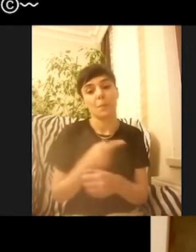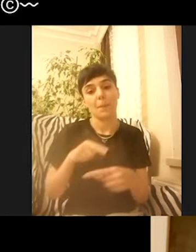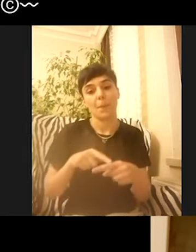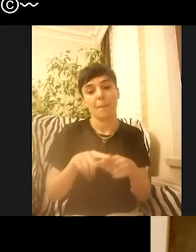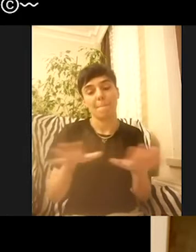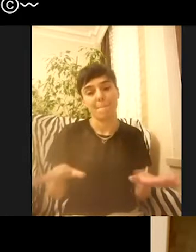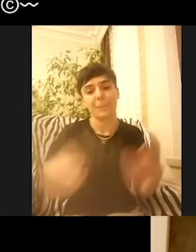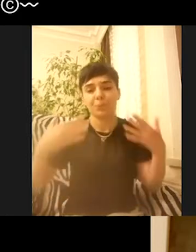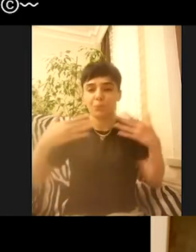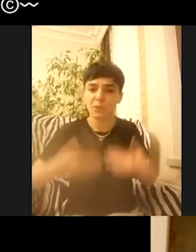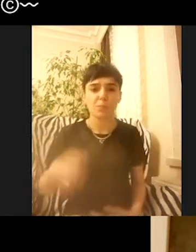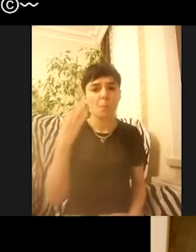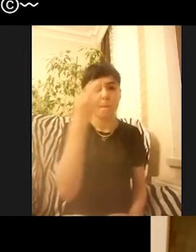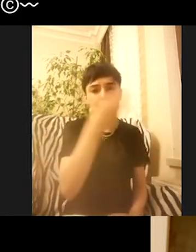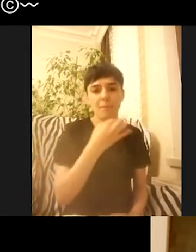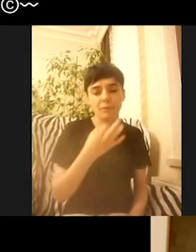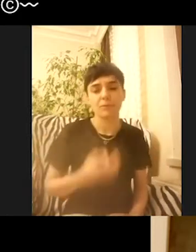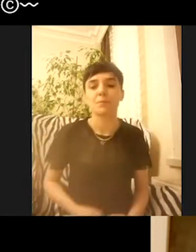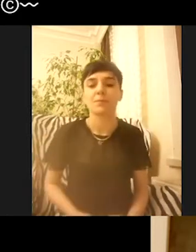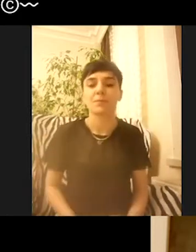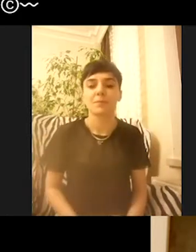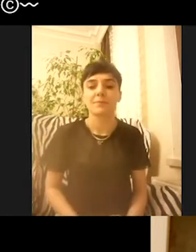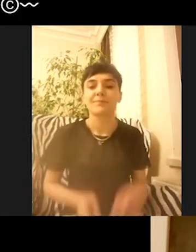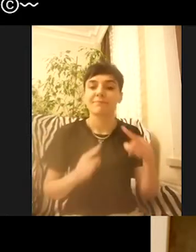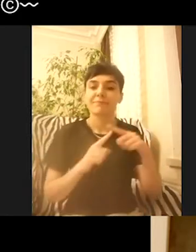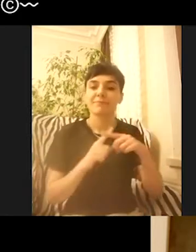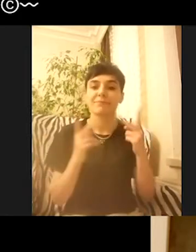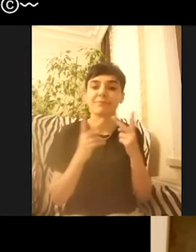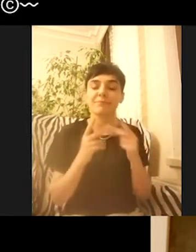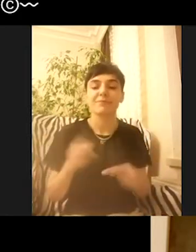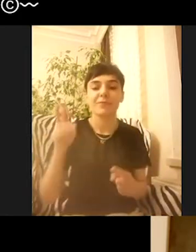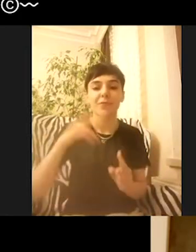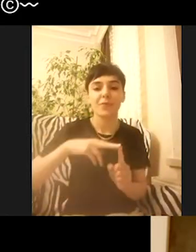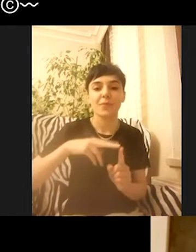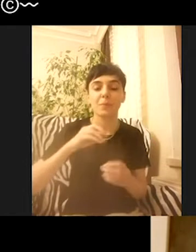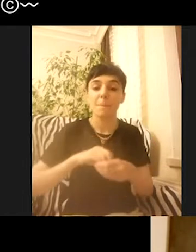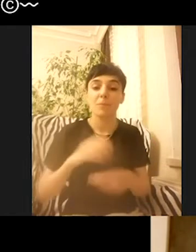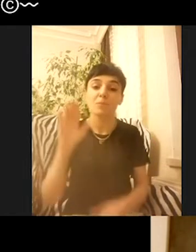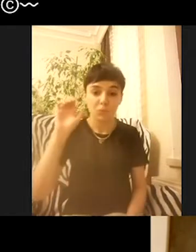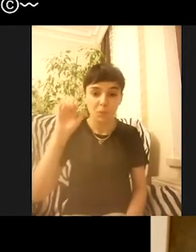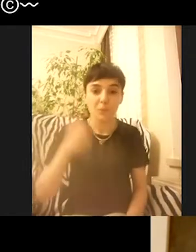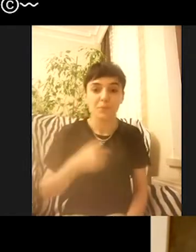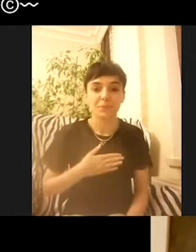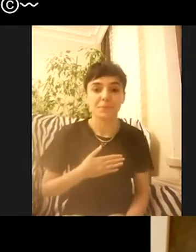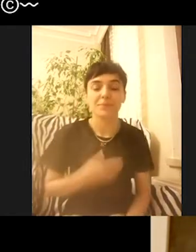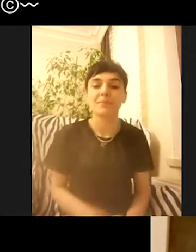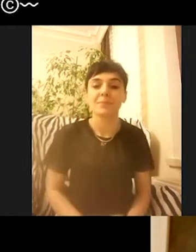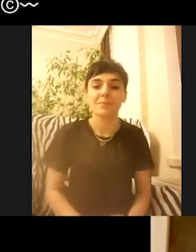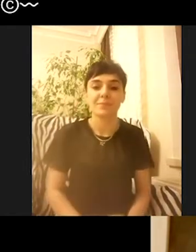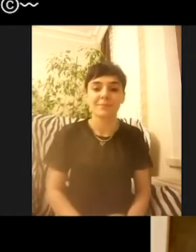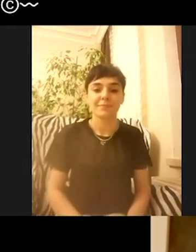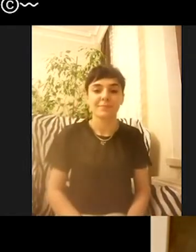Through the Window invited me to participate. And when it was, when I've been told that it is gonna be on Instagram, that felt to me even a